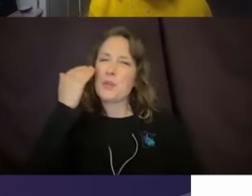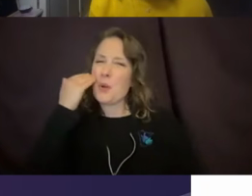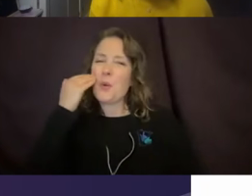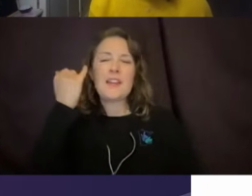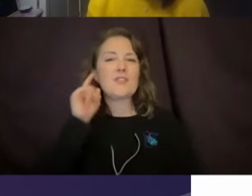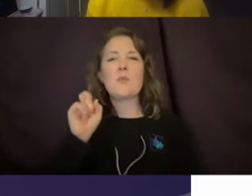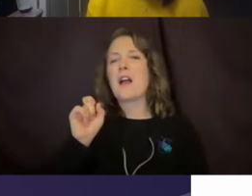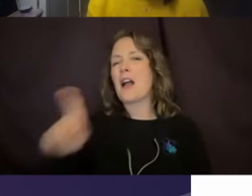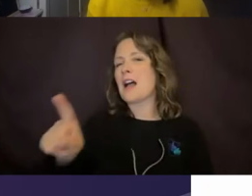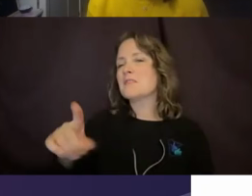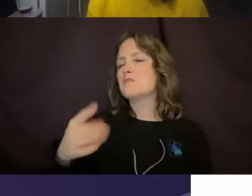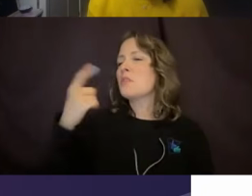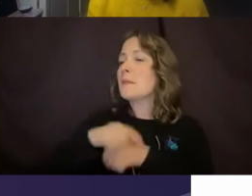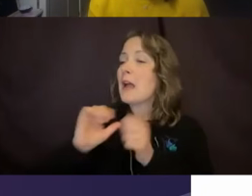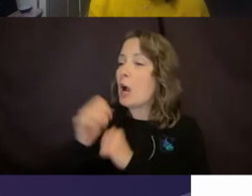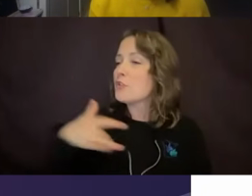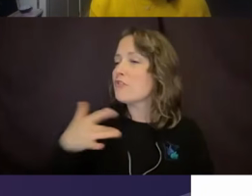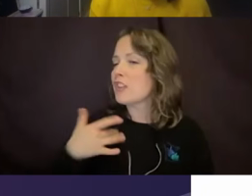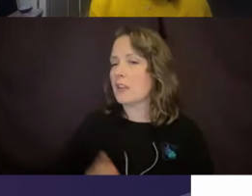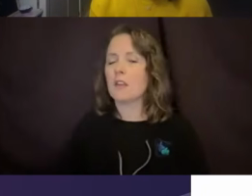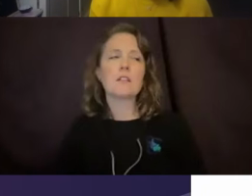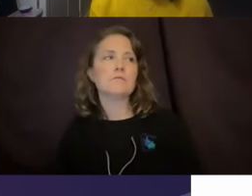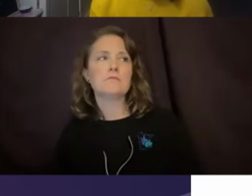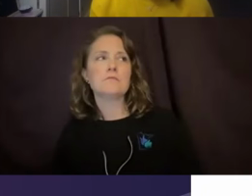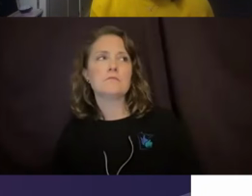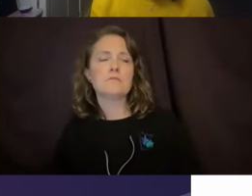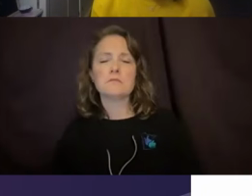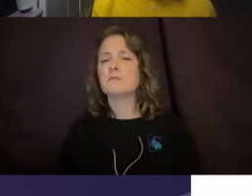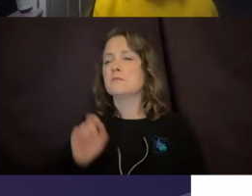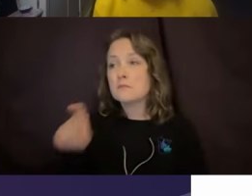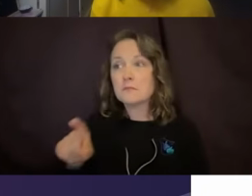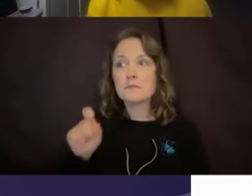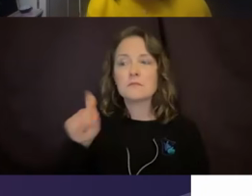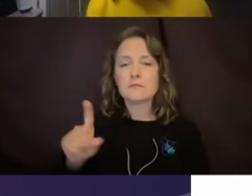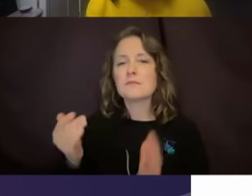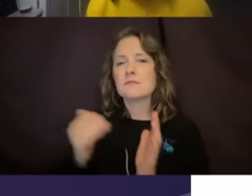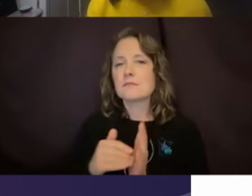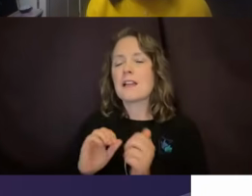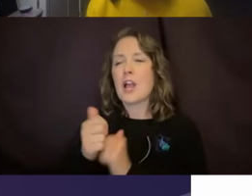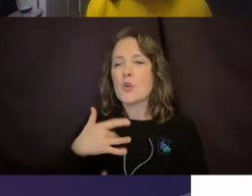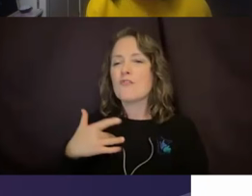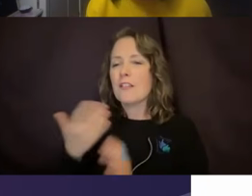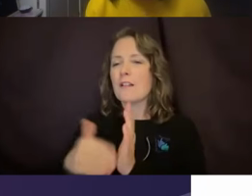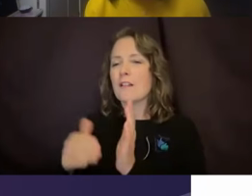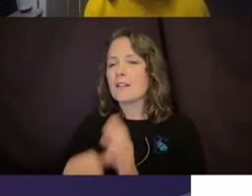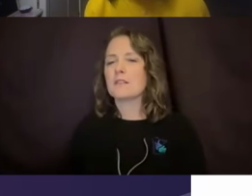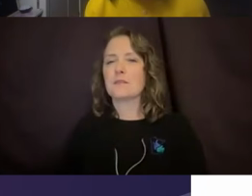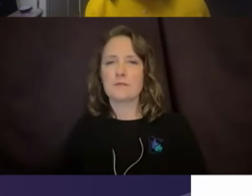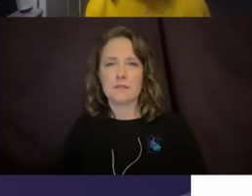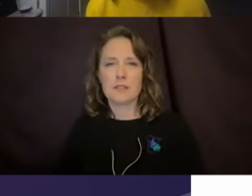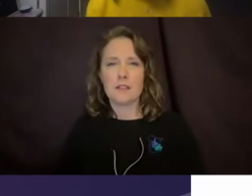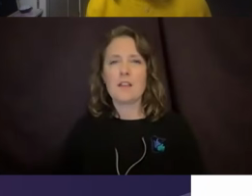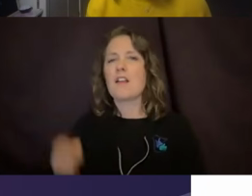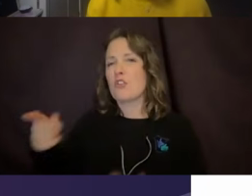one time, like, how are you feeling? It's that they start to learn how, and think of like what you're expecting them